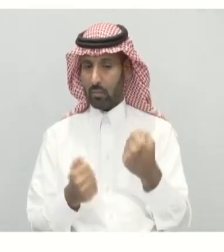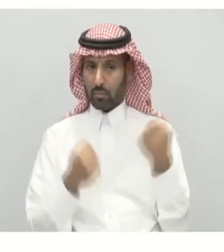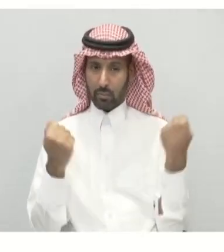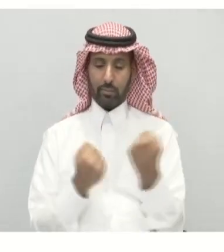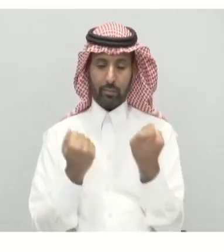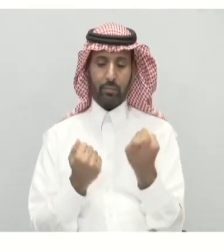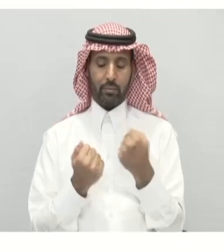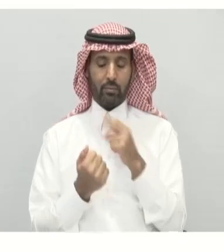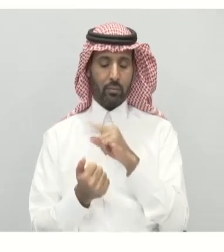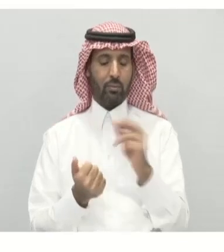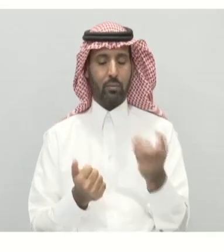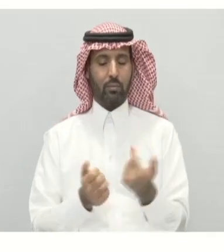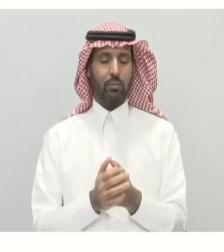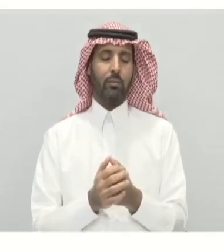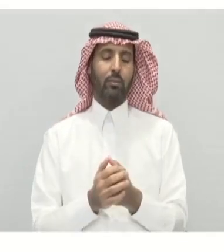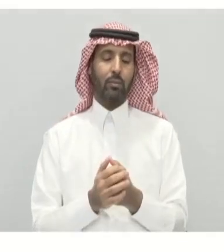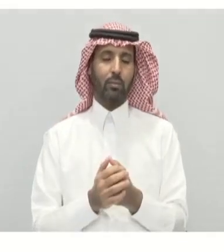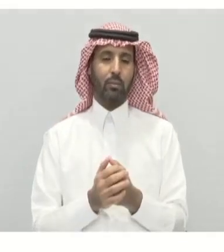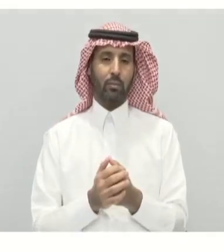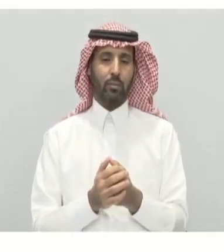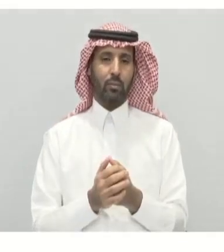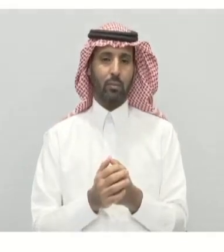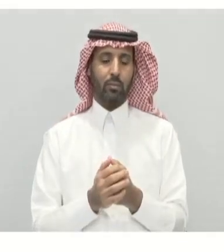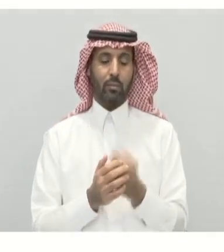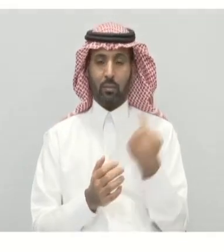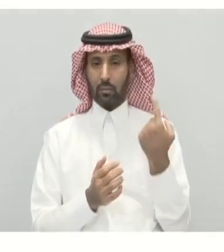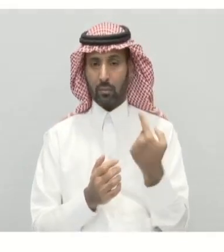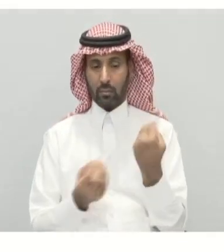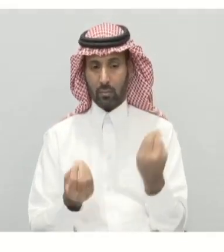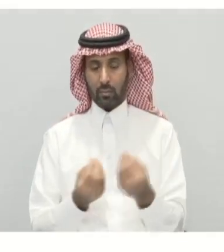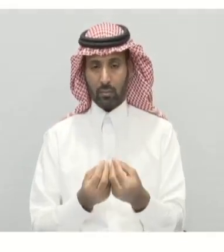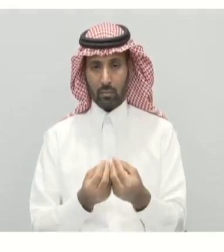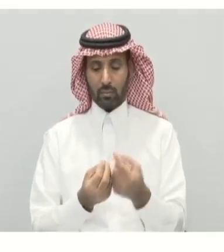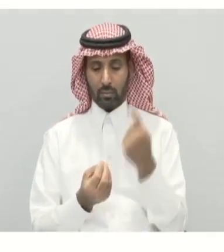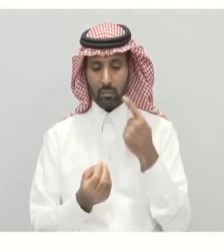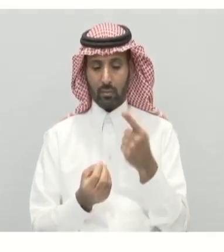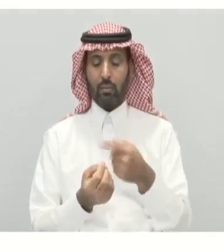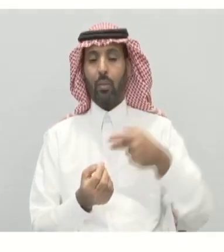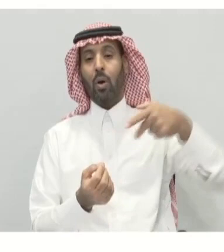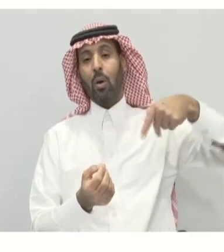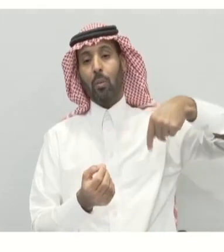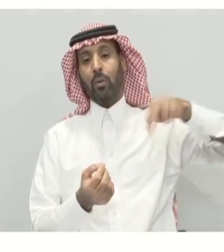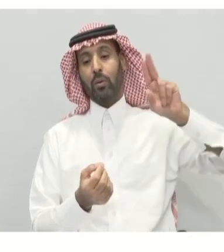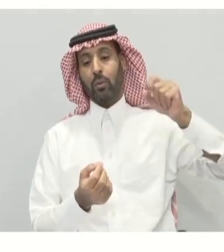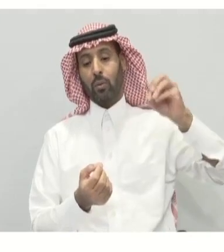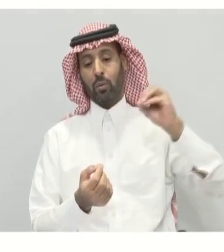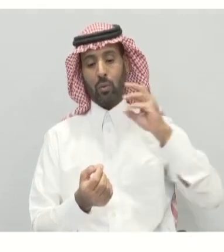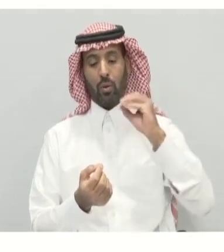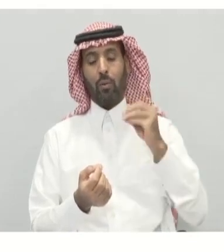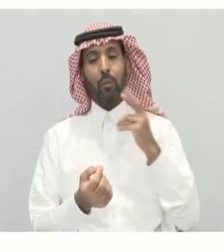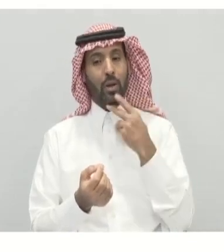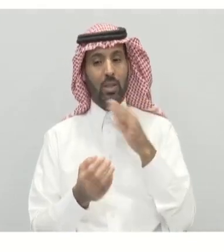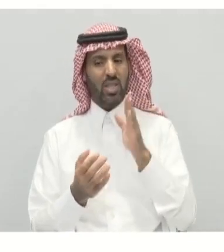practice for each one of these verbs. Let's listen together. Put off. I put off my new